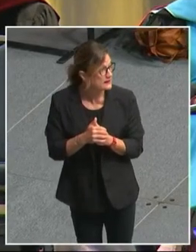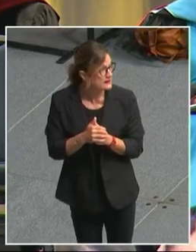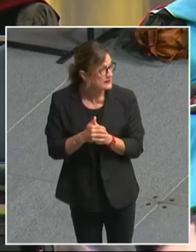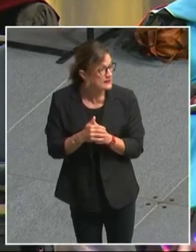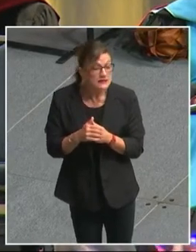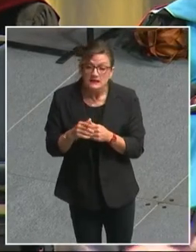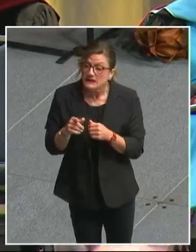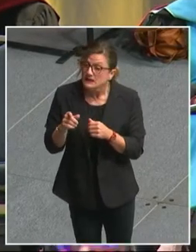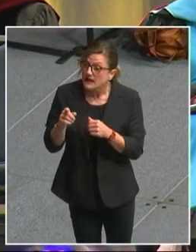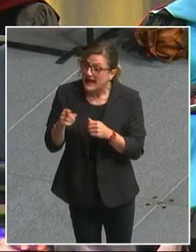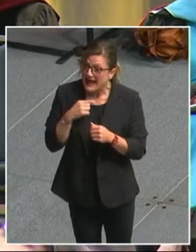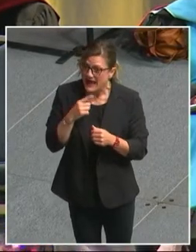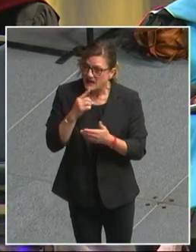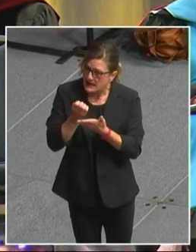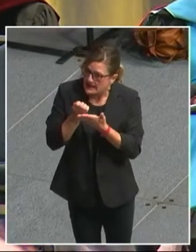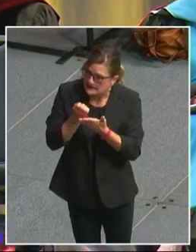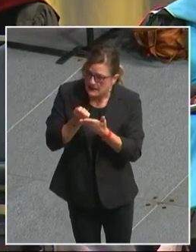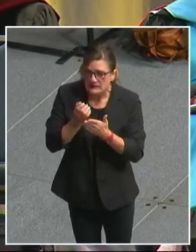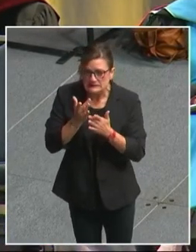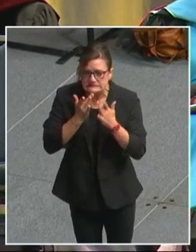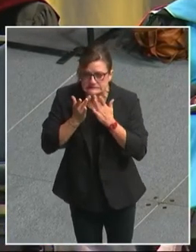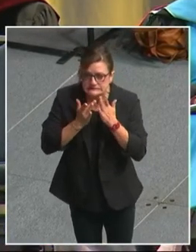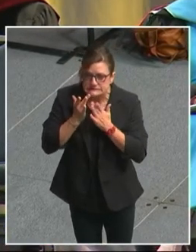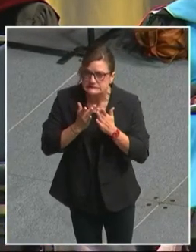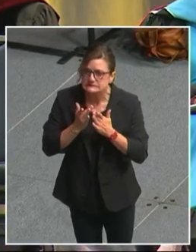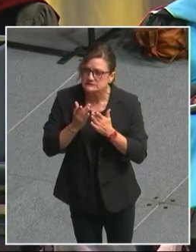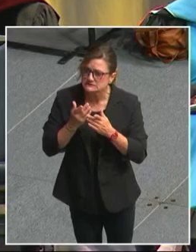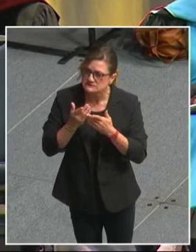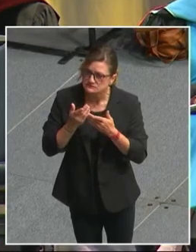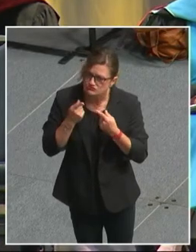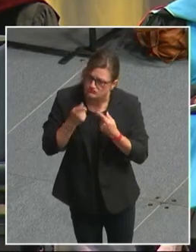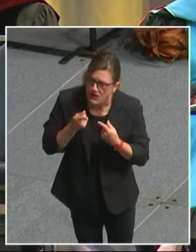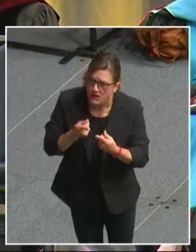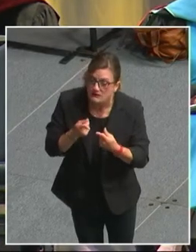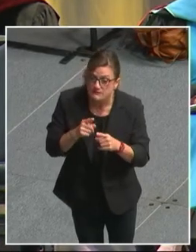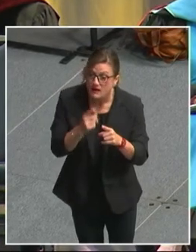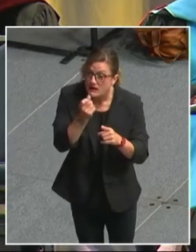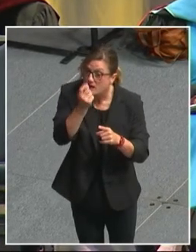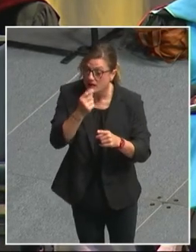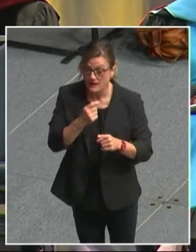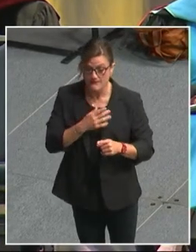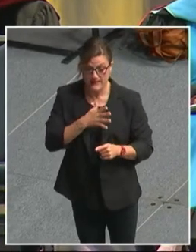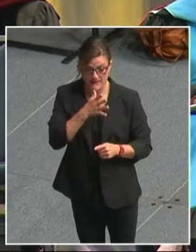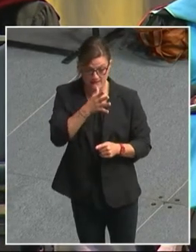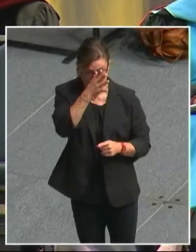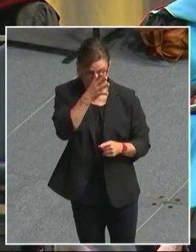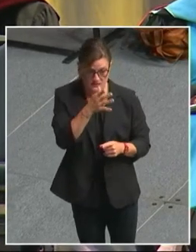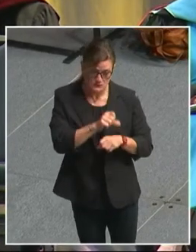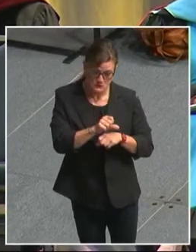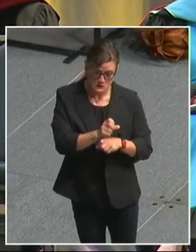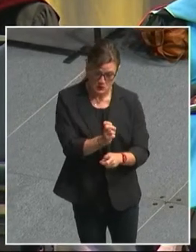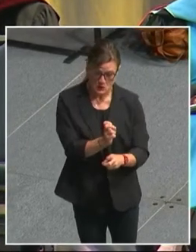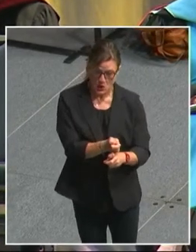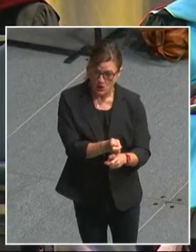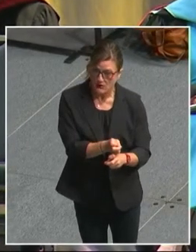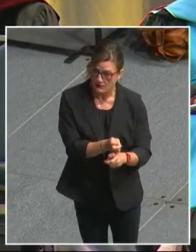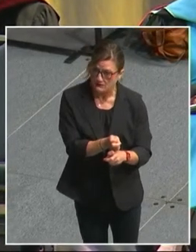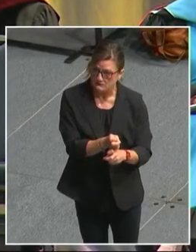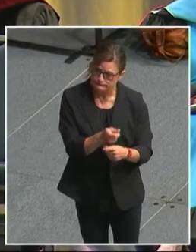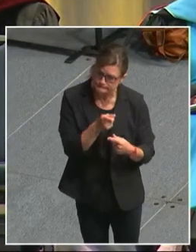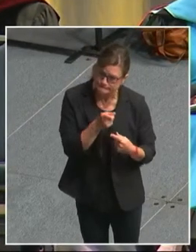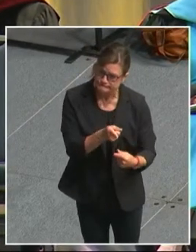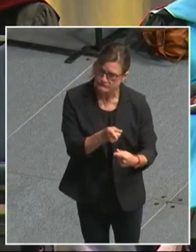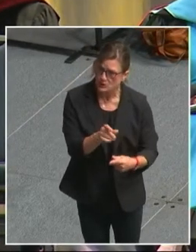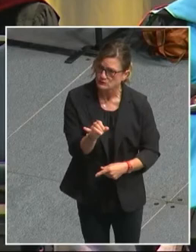and economic uncertainty. But I knew my parents' effort couldn't be for nothing. About 3 years